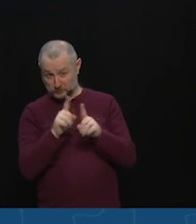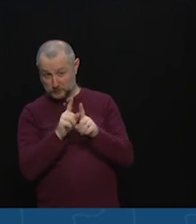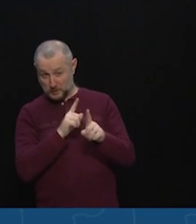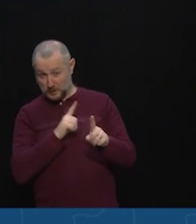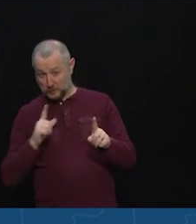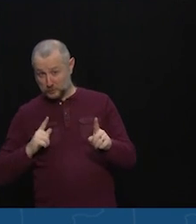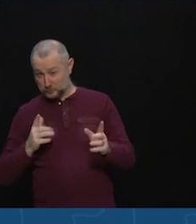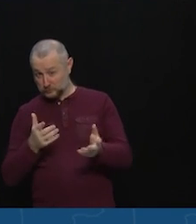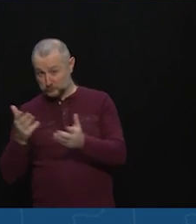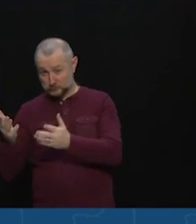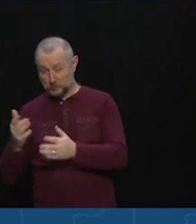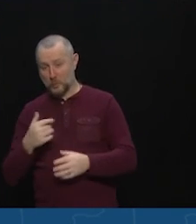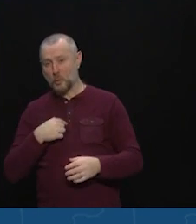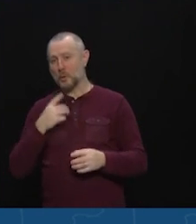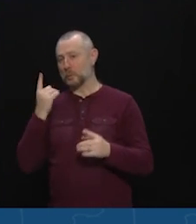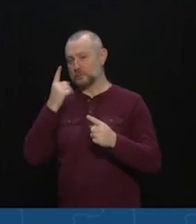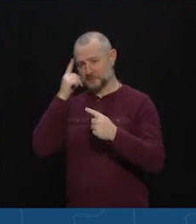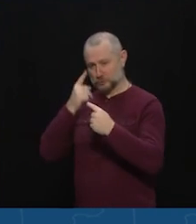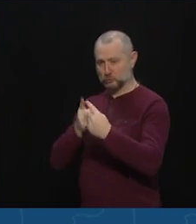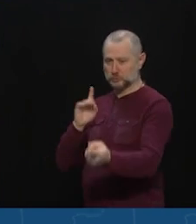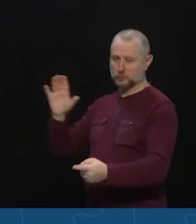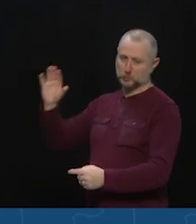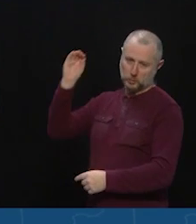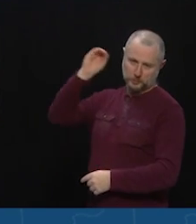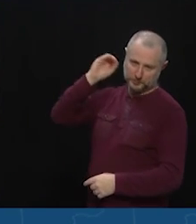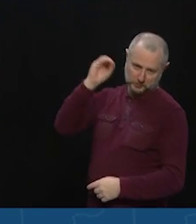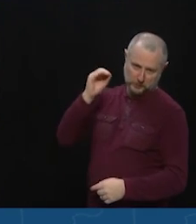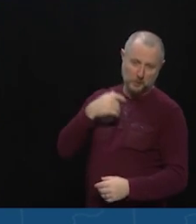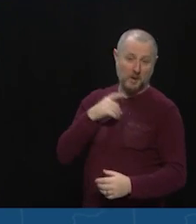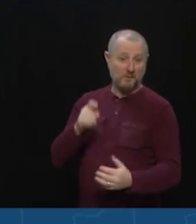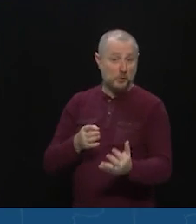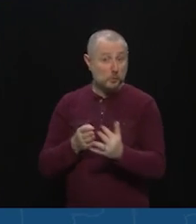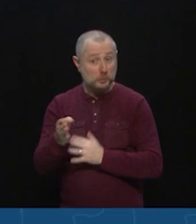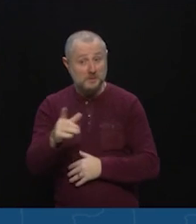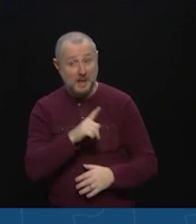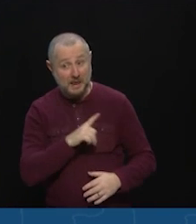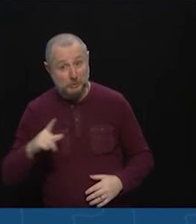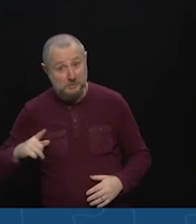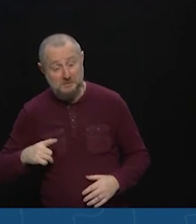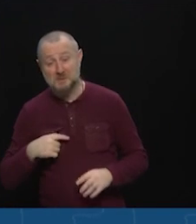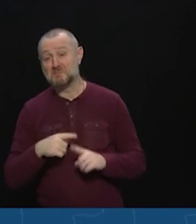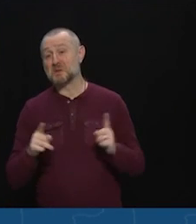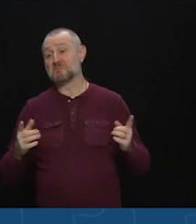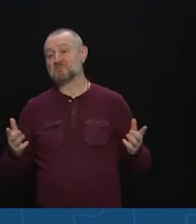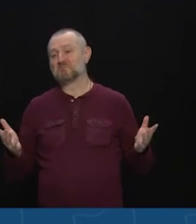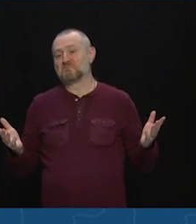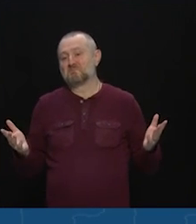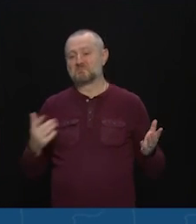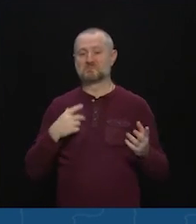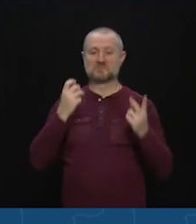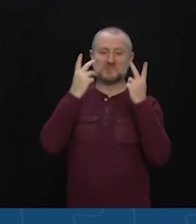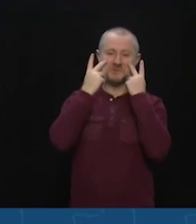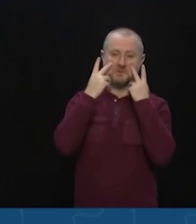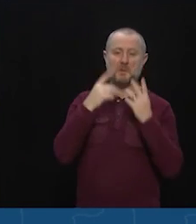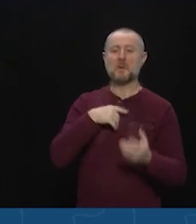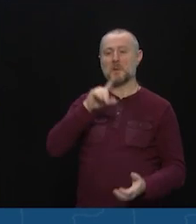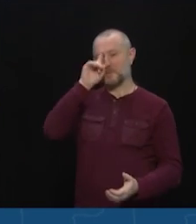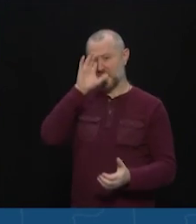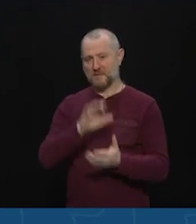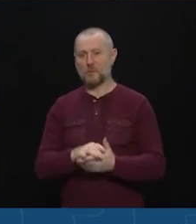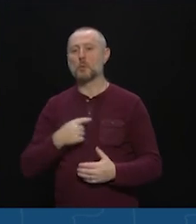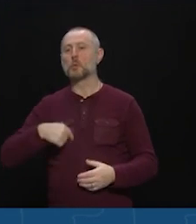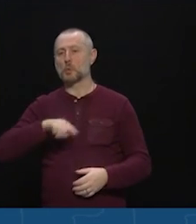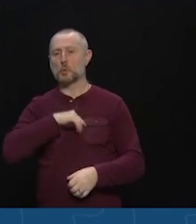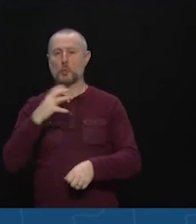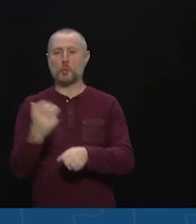But as I said, as I'm looking at all my options, that is certainly out there. But we're going to see, I believe we'll win on the merits today or tomorrow when that decision